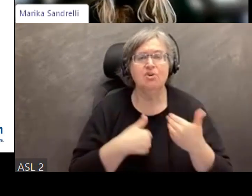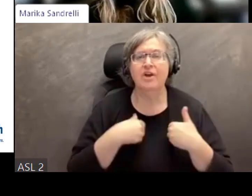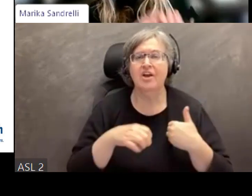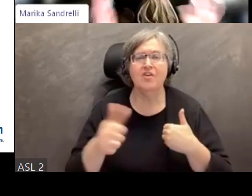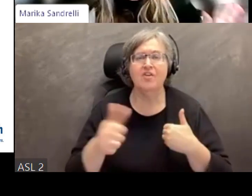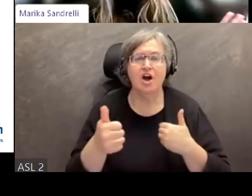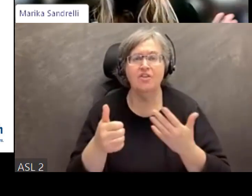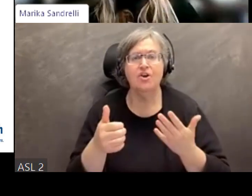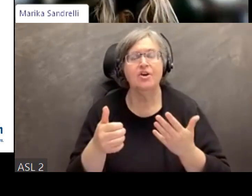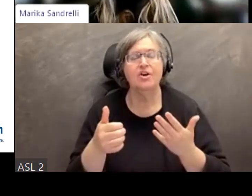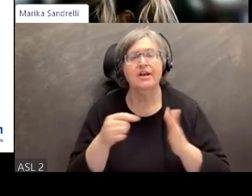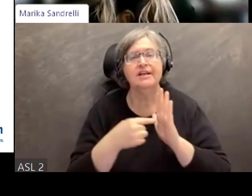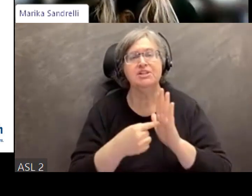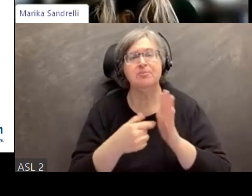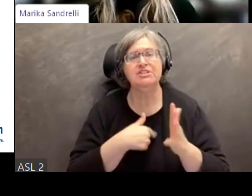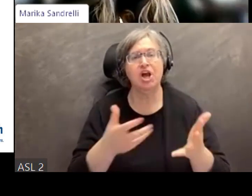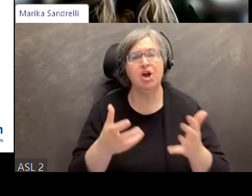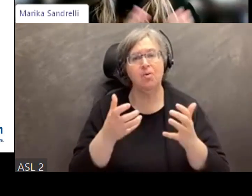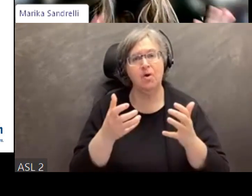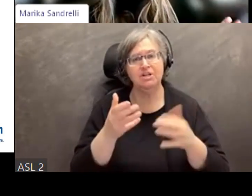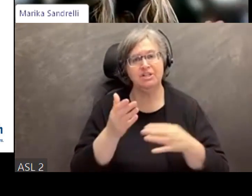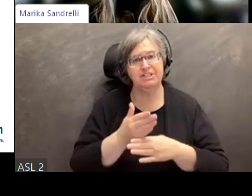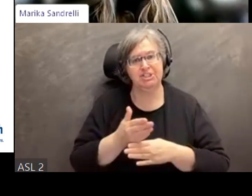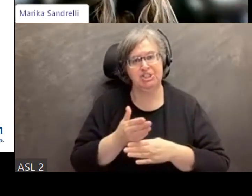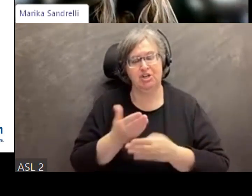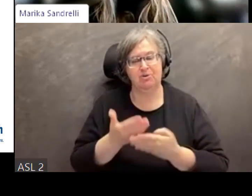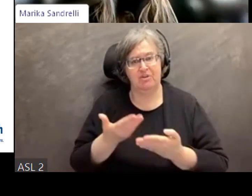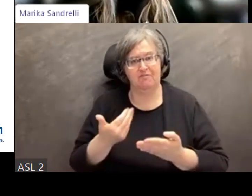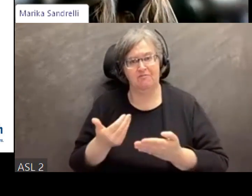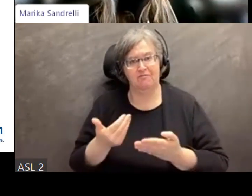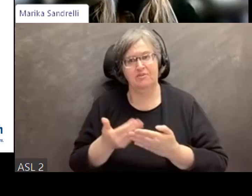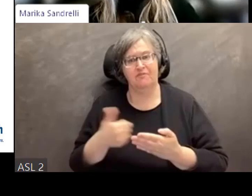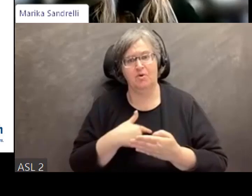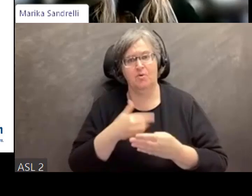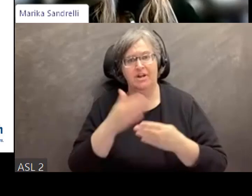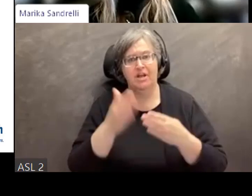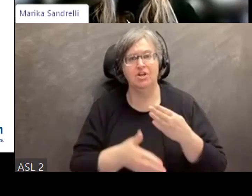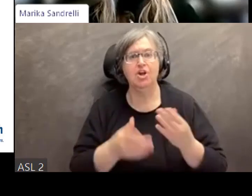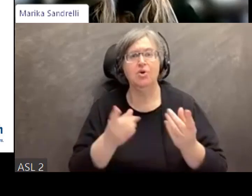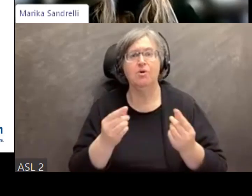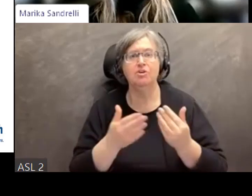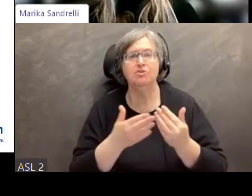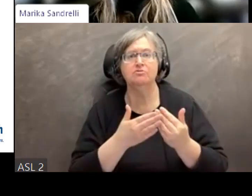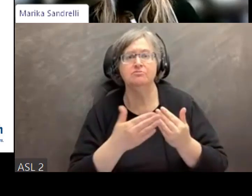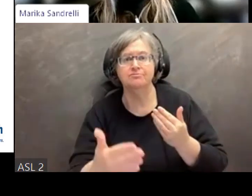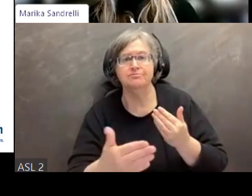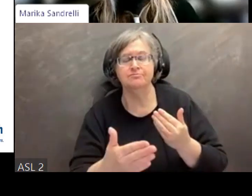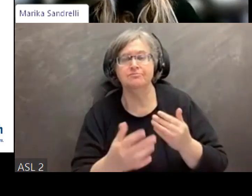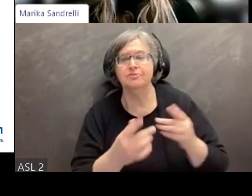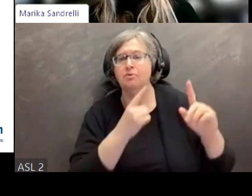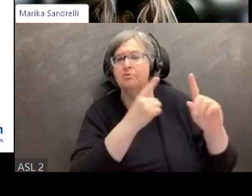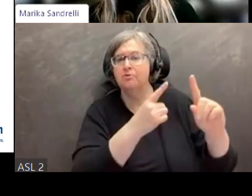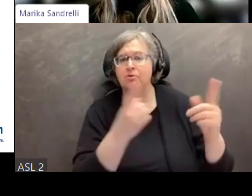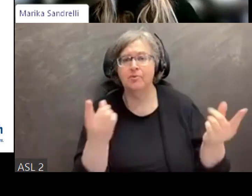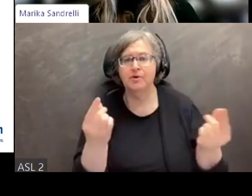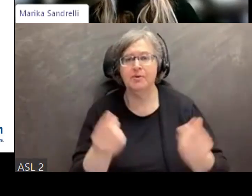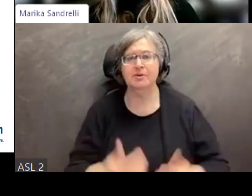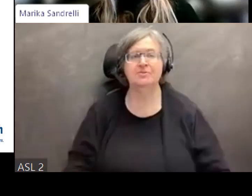So we've got other examples, but I wanted to share a little bit before we end this webinar about where we're going. So next